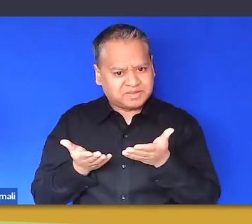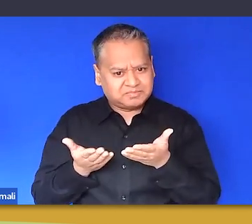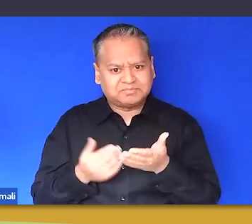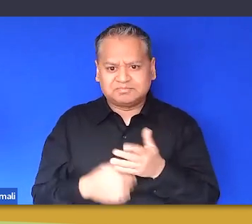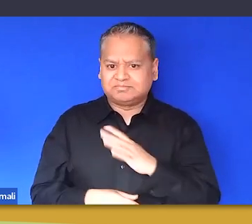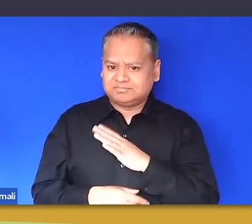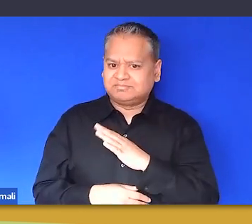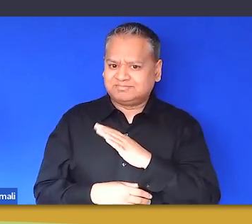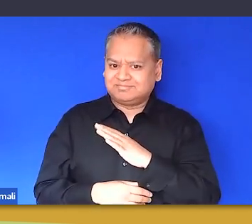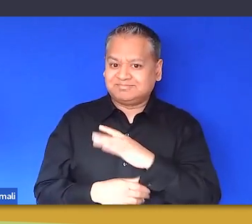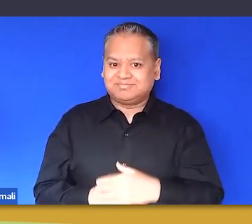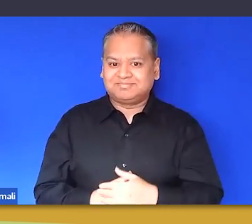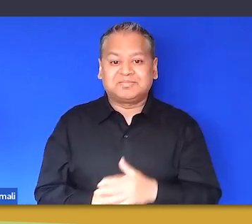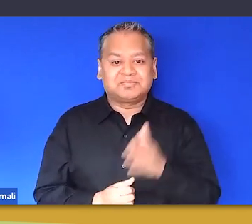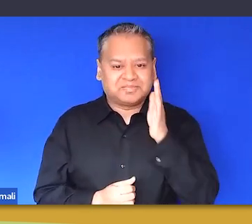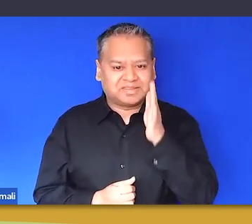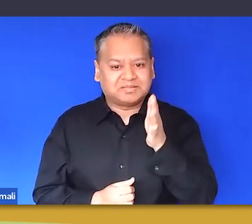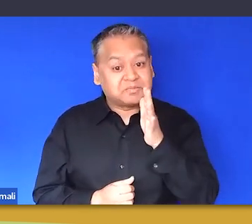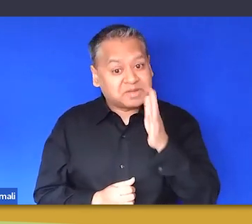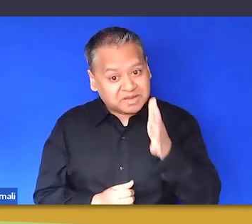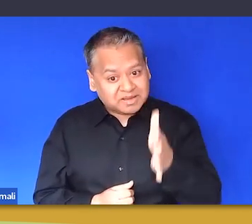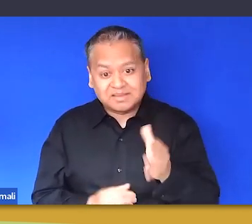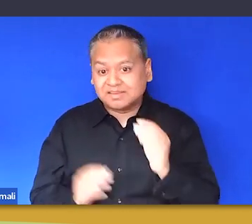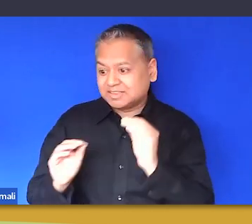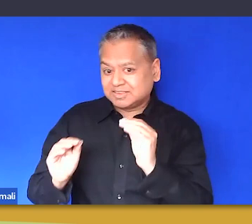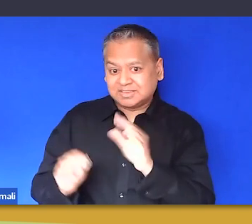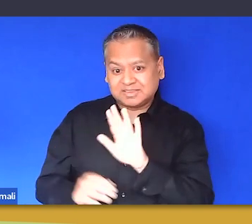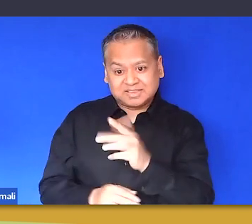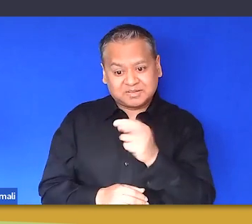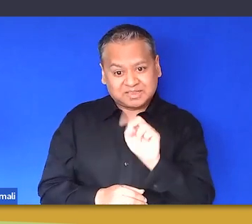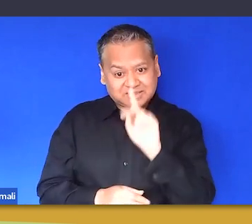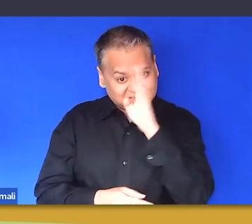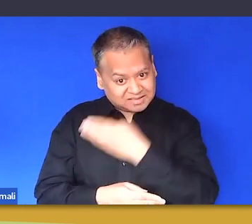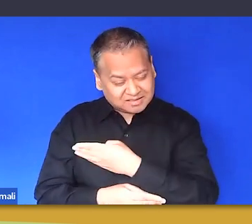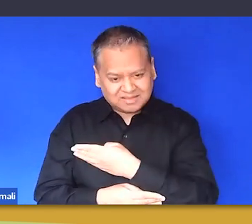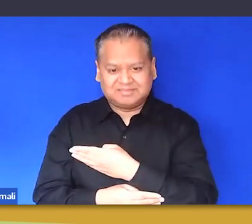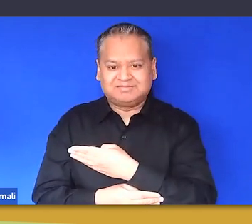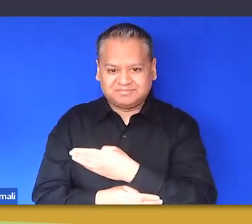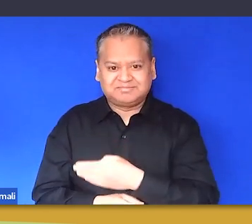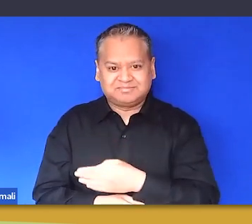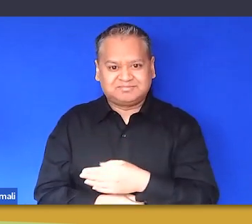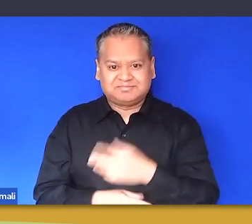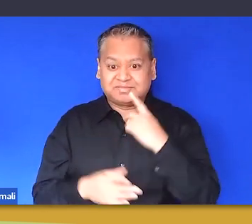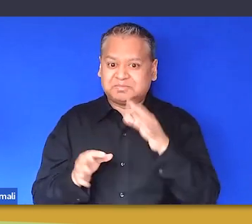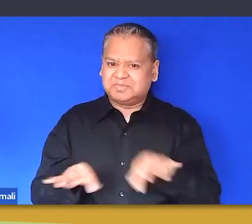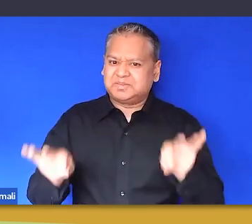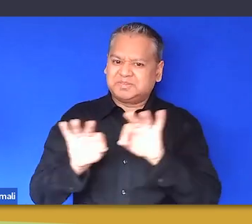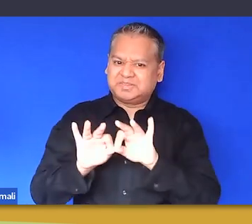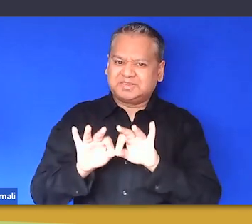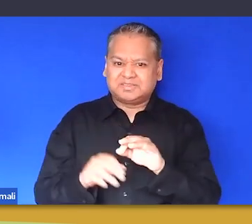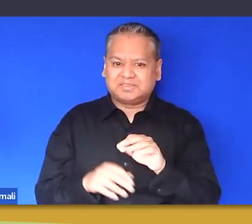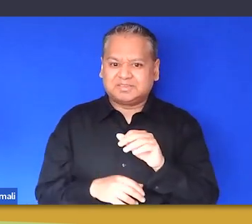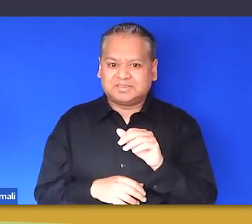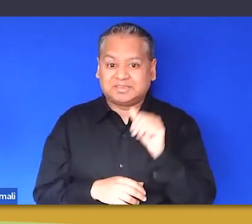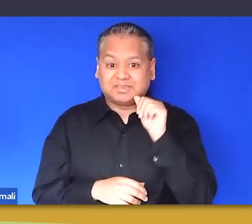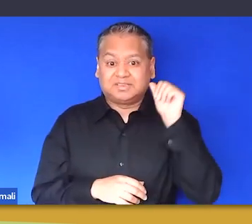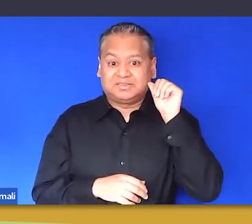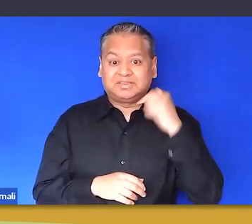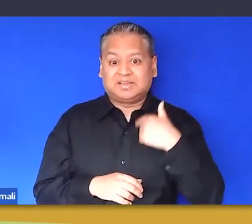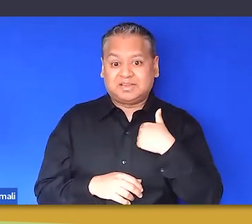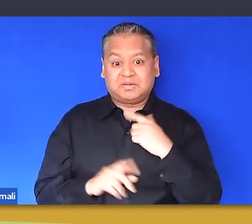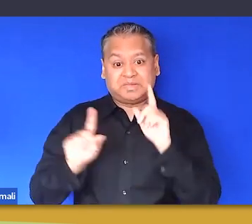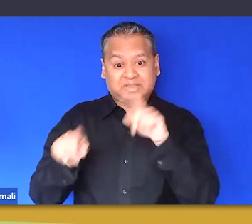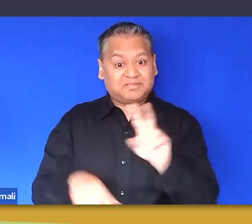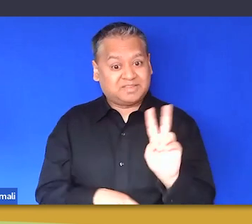an inspiration to all of us. Yesterday, I was with the Kaska Dene in Vancouver, and hearing